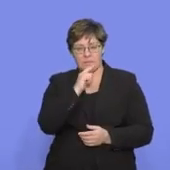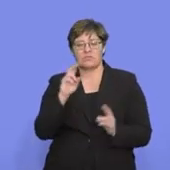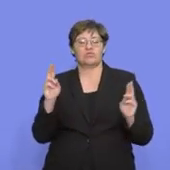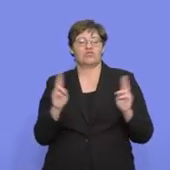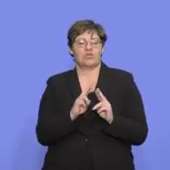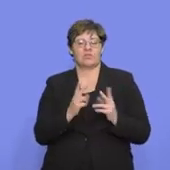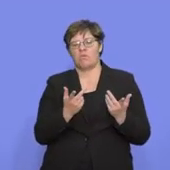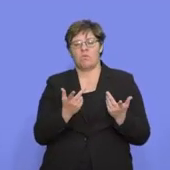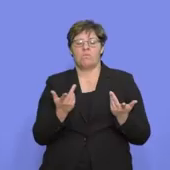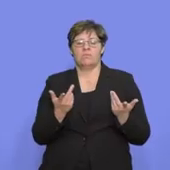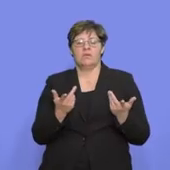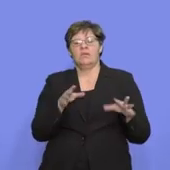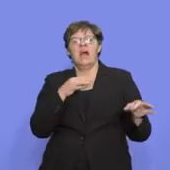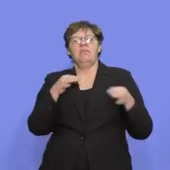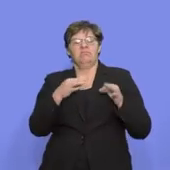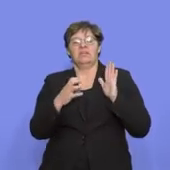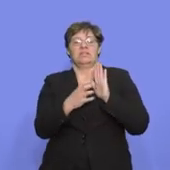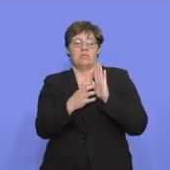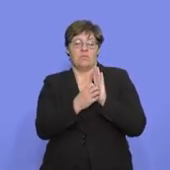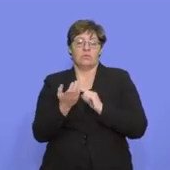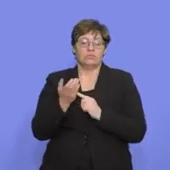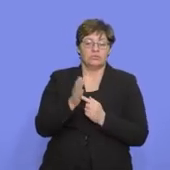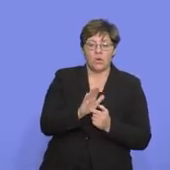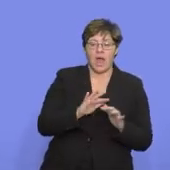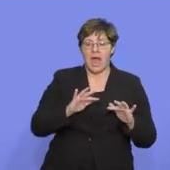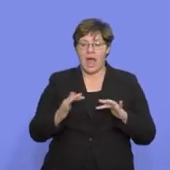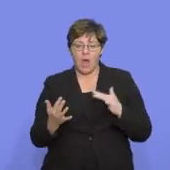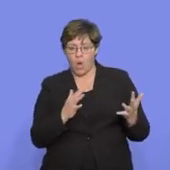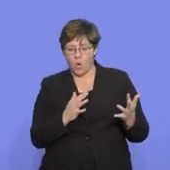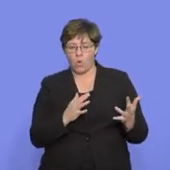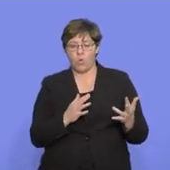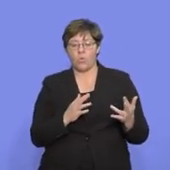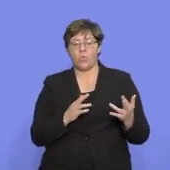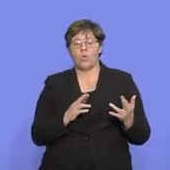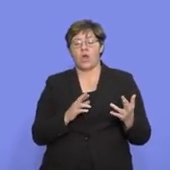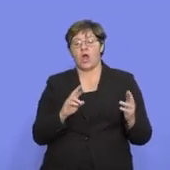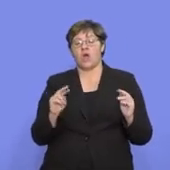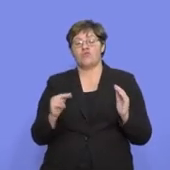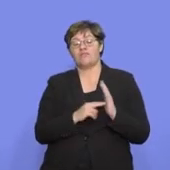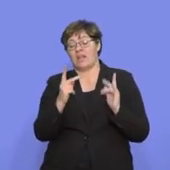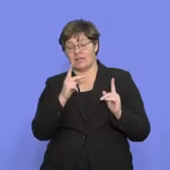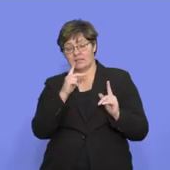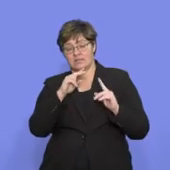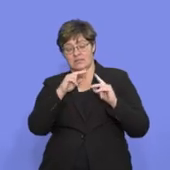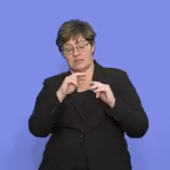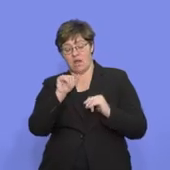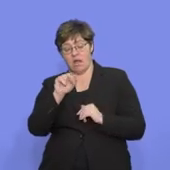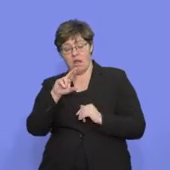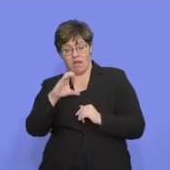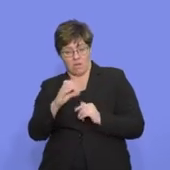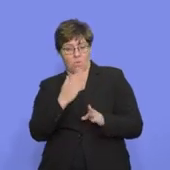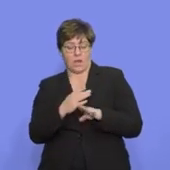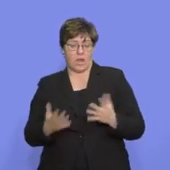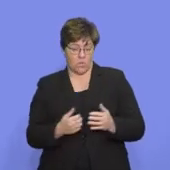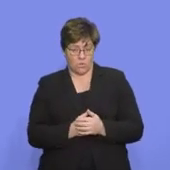short, but a diagram of showing how a reflex arc works. So remember, the important parts is the receptors, the